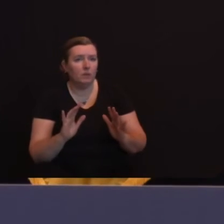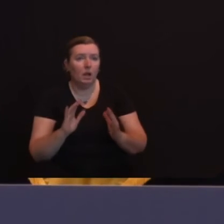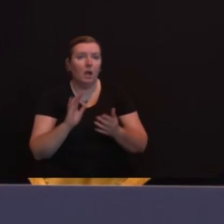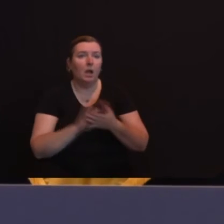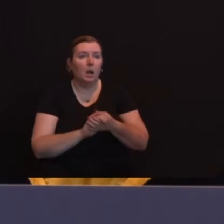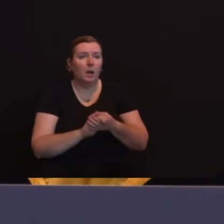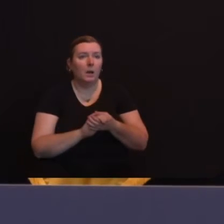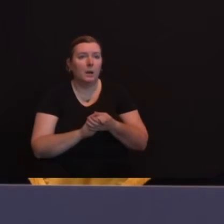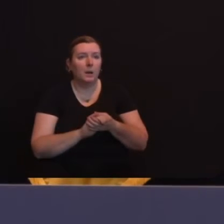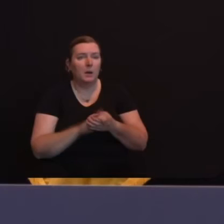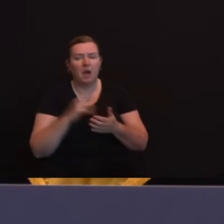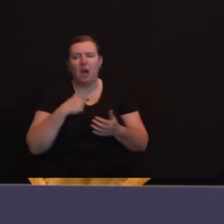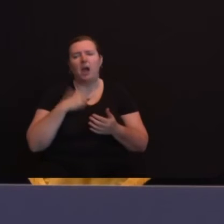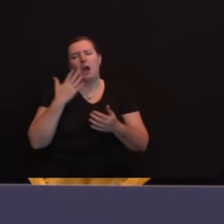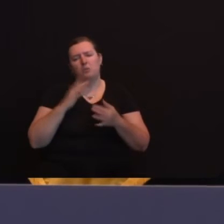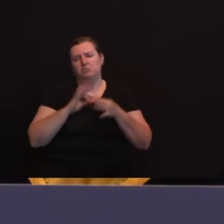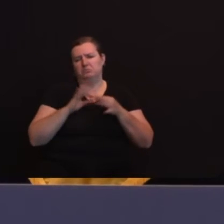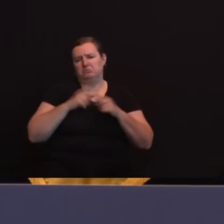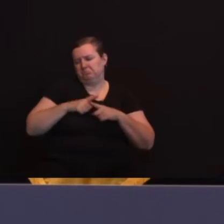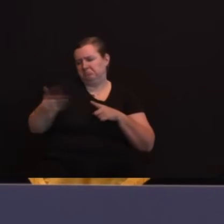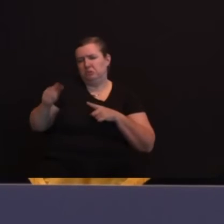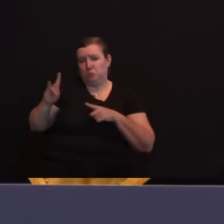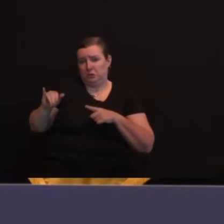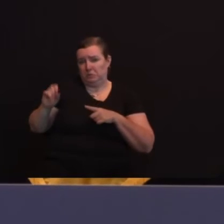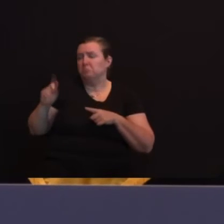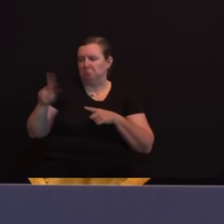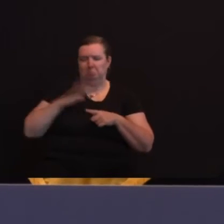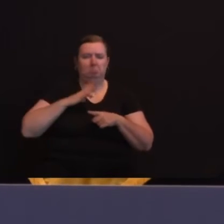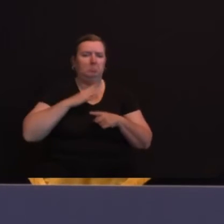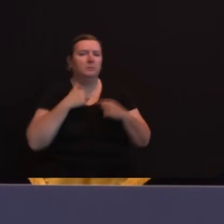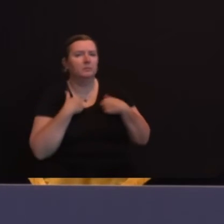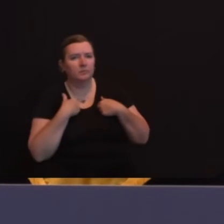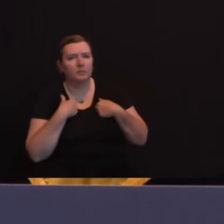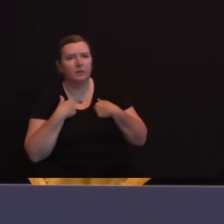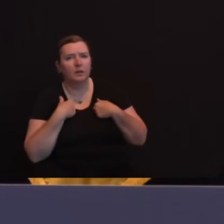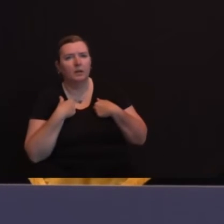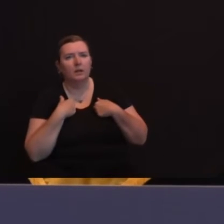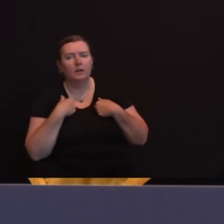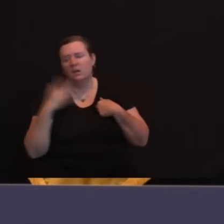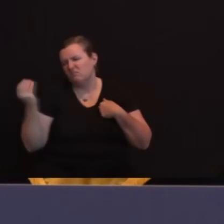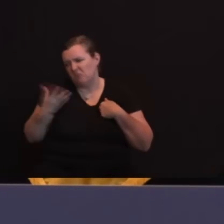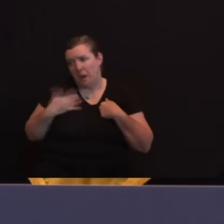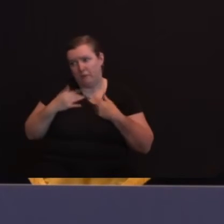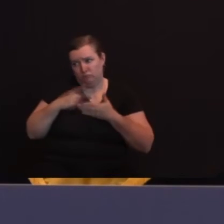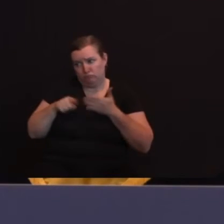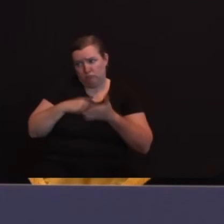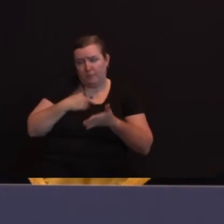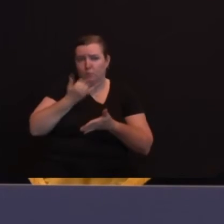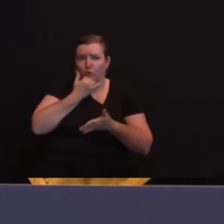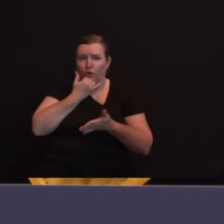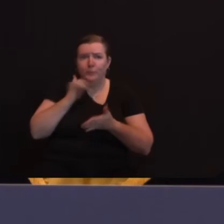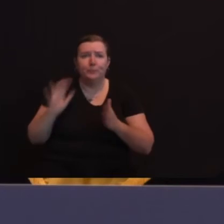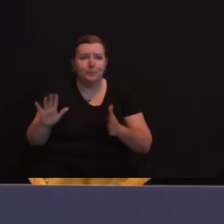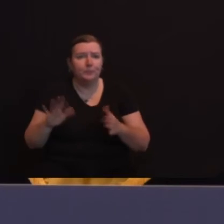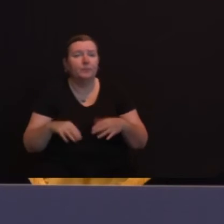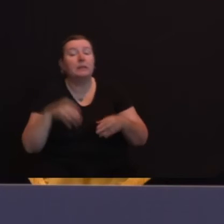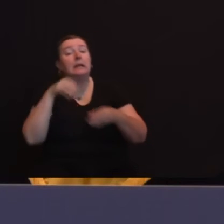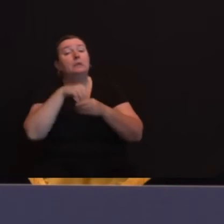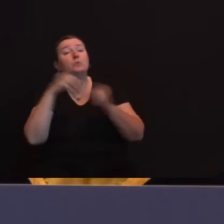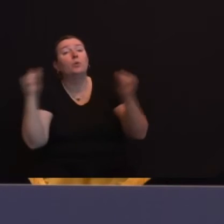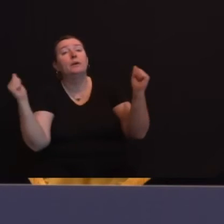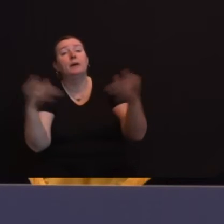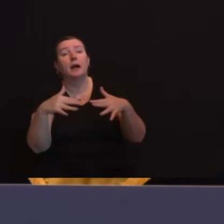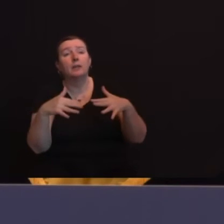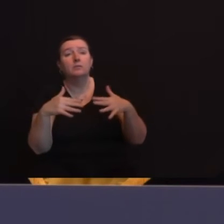right? Correct my... Listen, on the first one, indoor gatherings, it's hard, but I think you saw from our